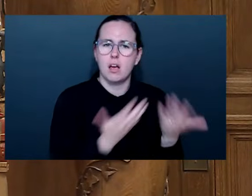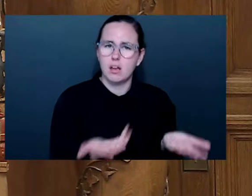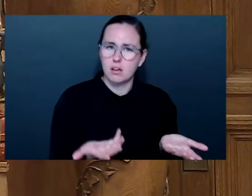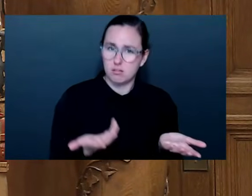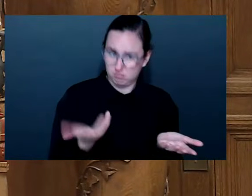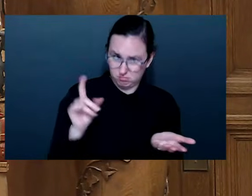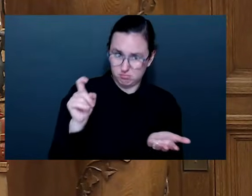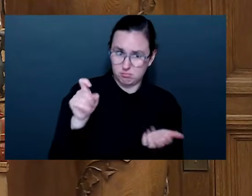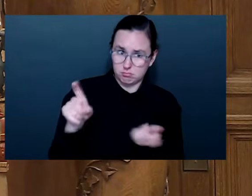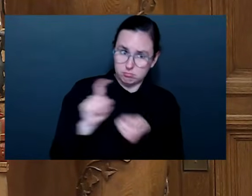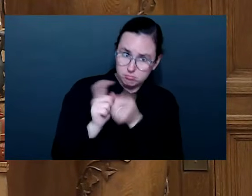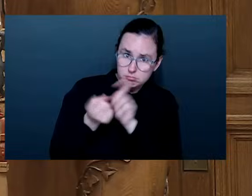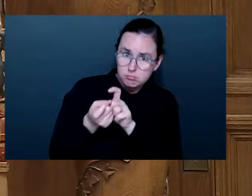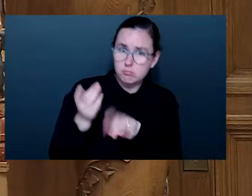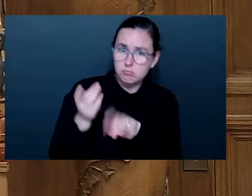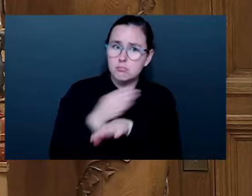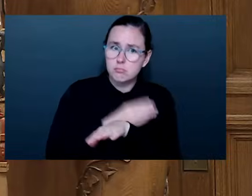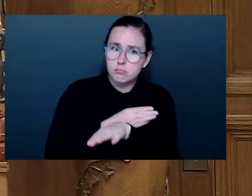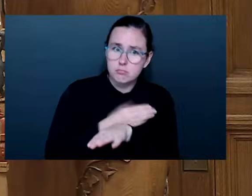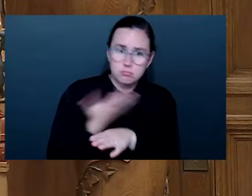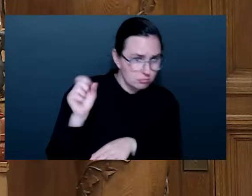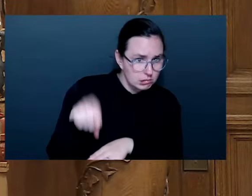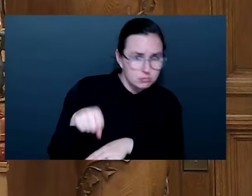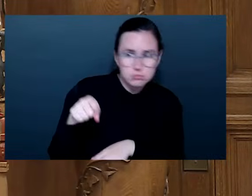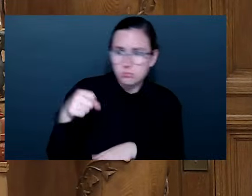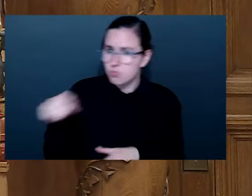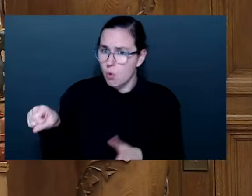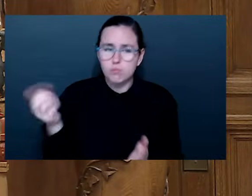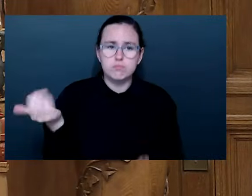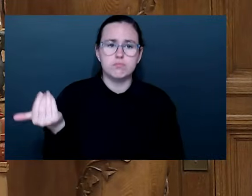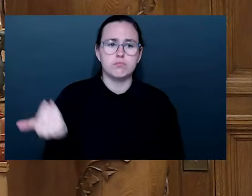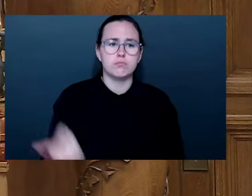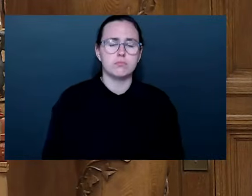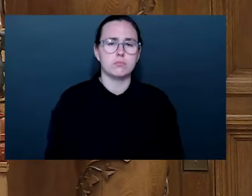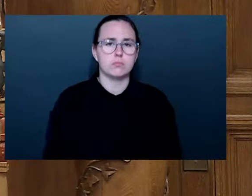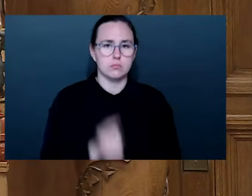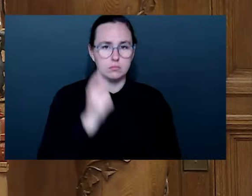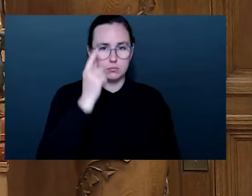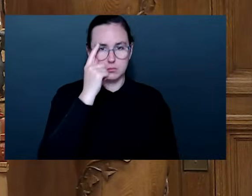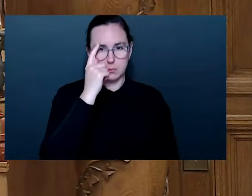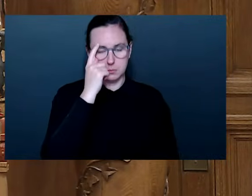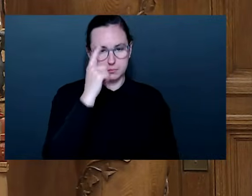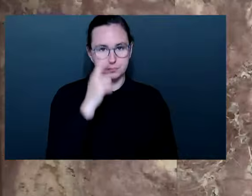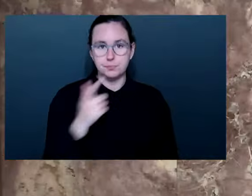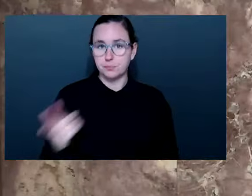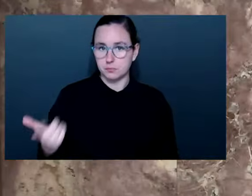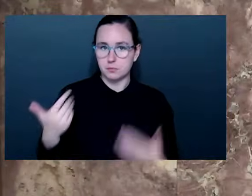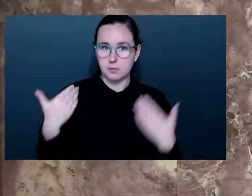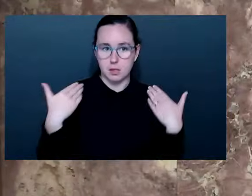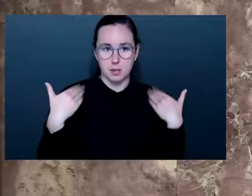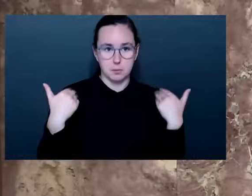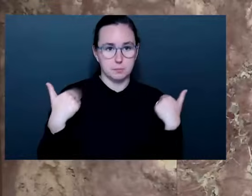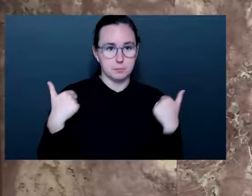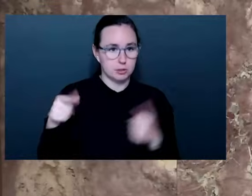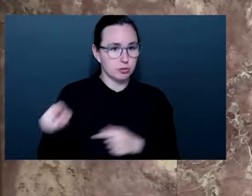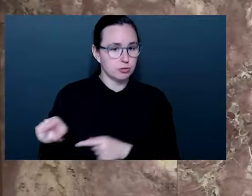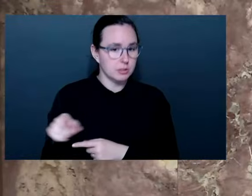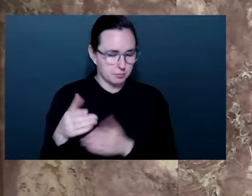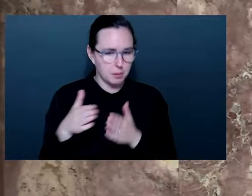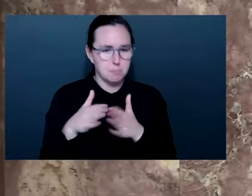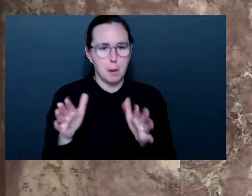Minister of Public Safety and Solicitor General. Thank you very much, Honourable Speaker, and my thanks to the member for the